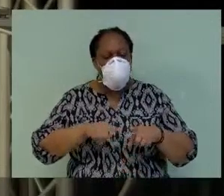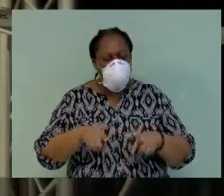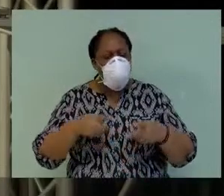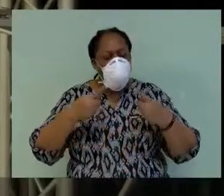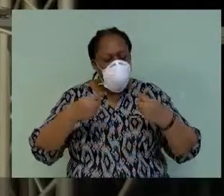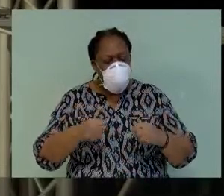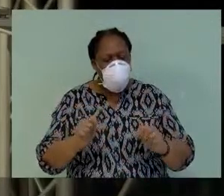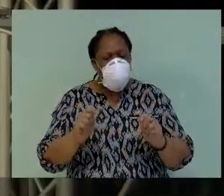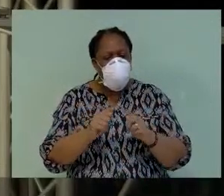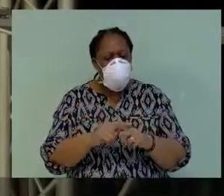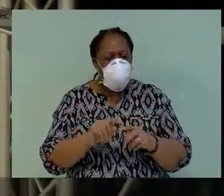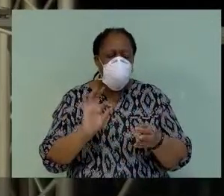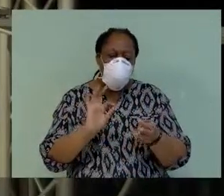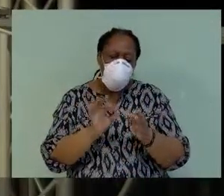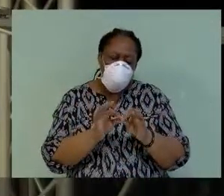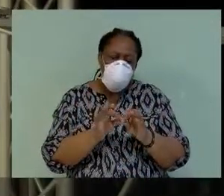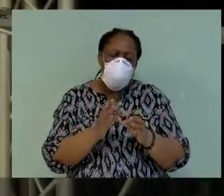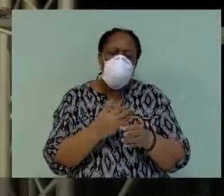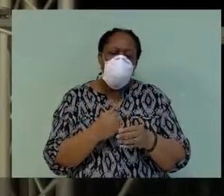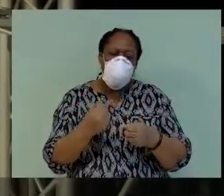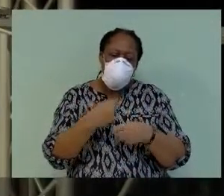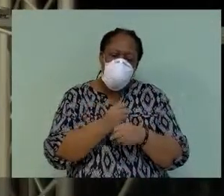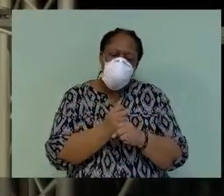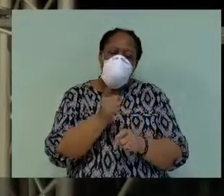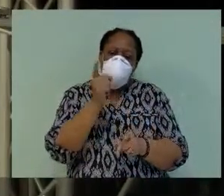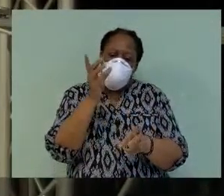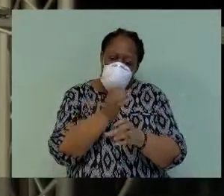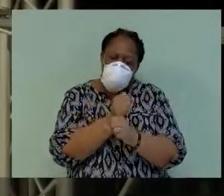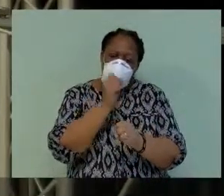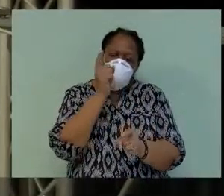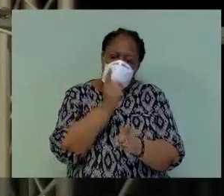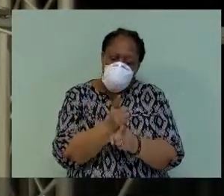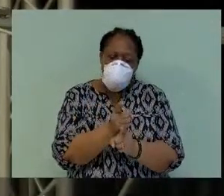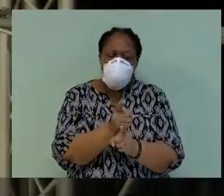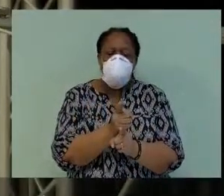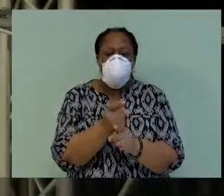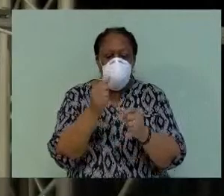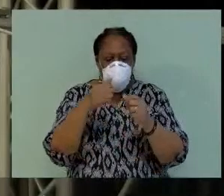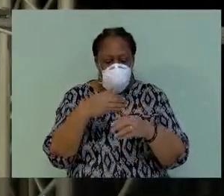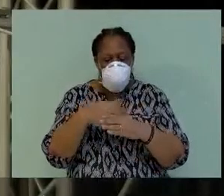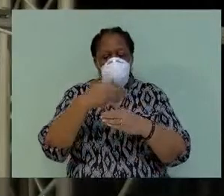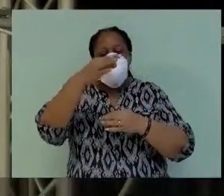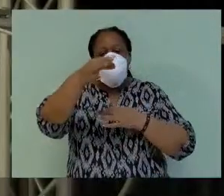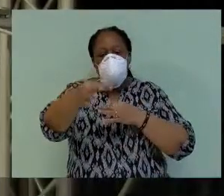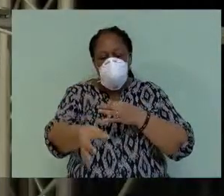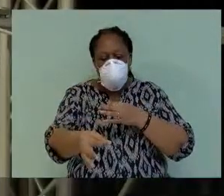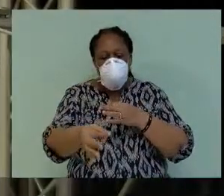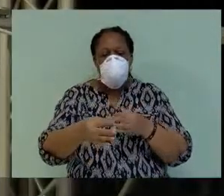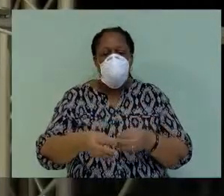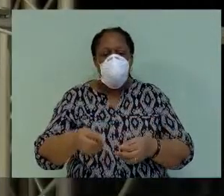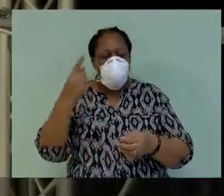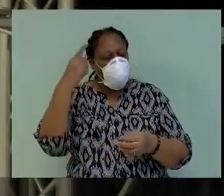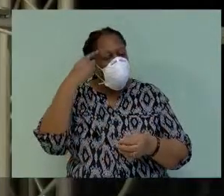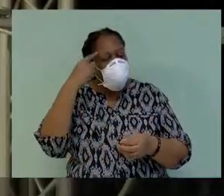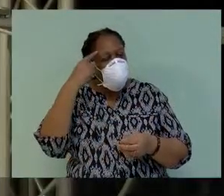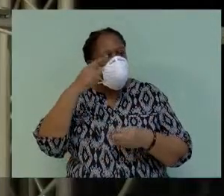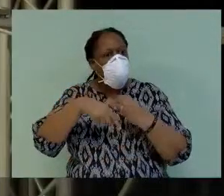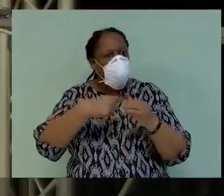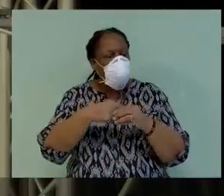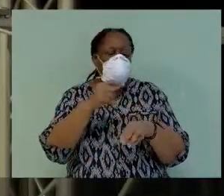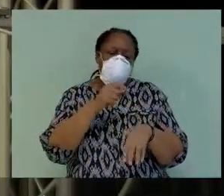adjust and get it right. And as we go forward, we'll have to review those hours if it